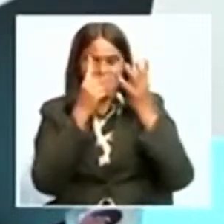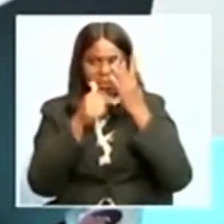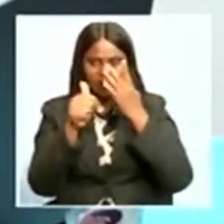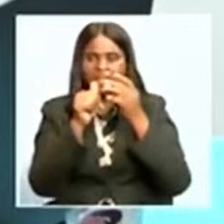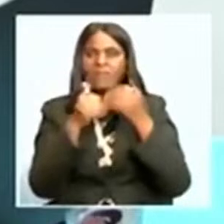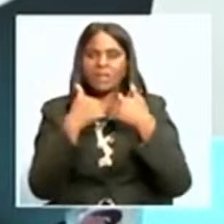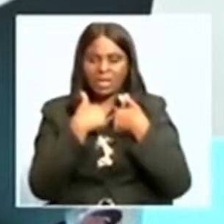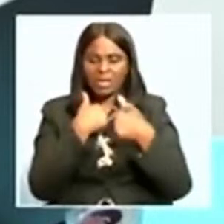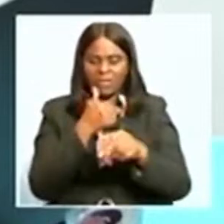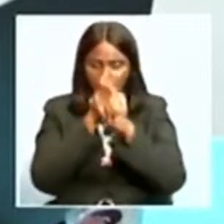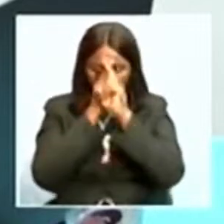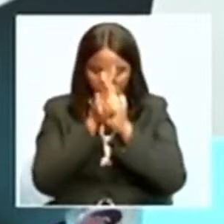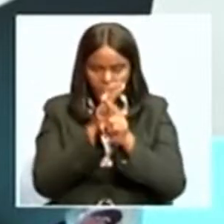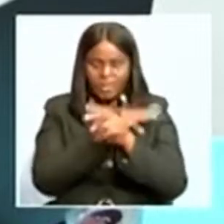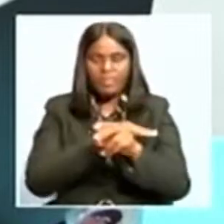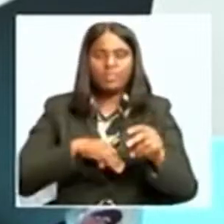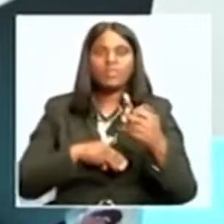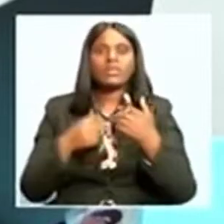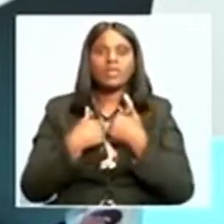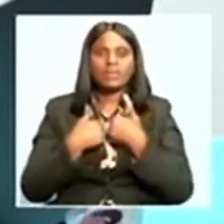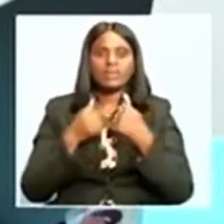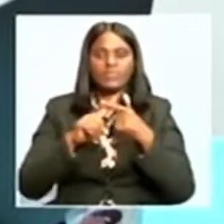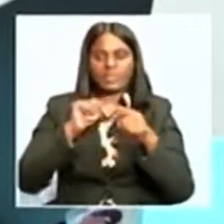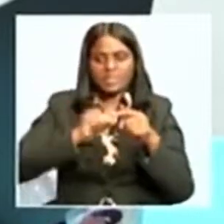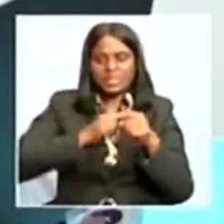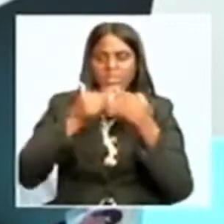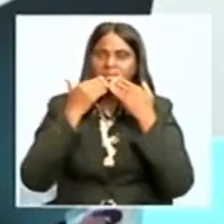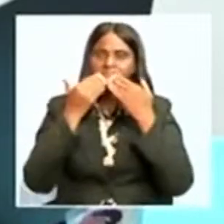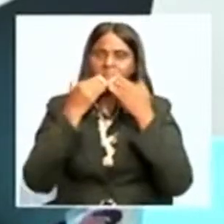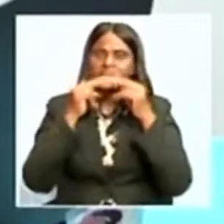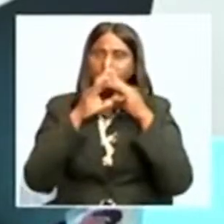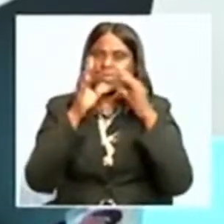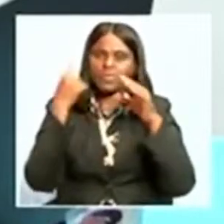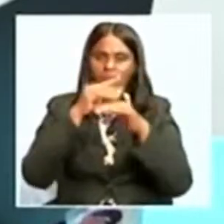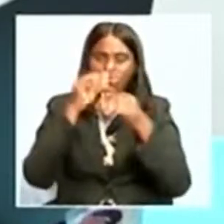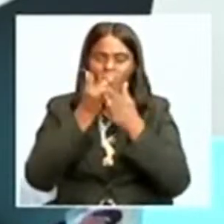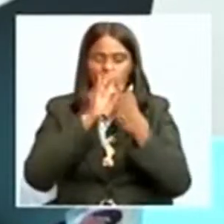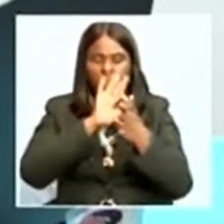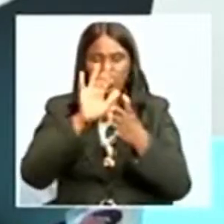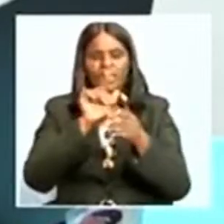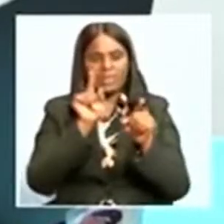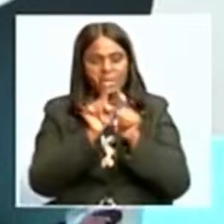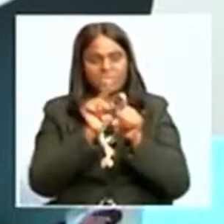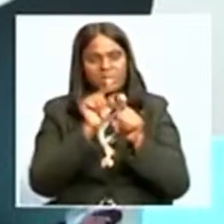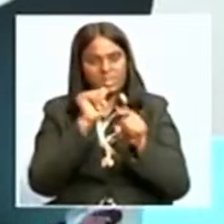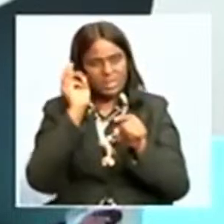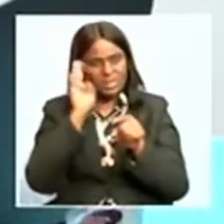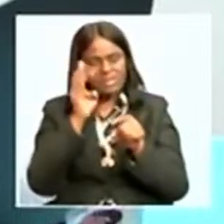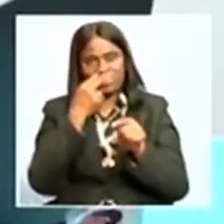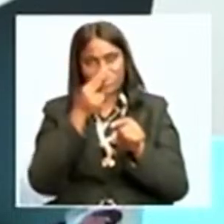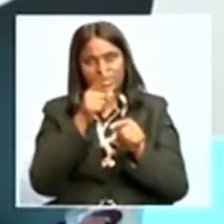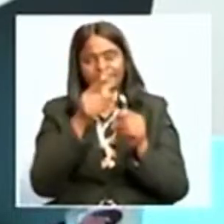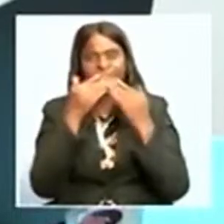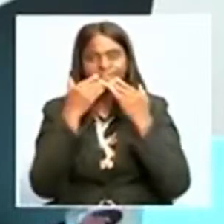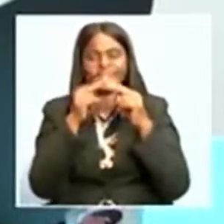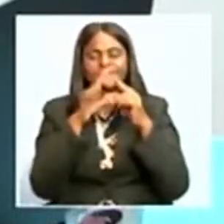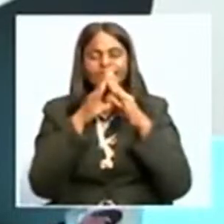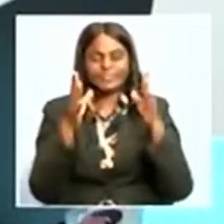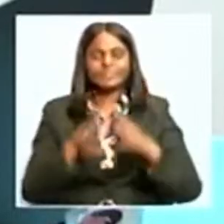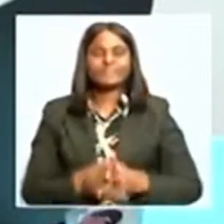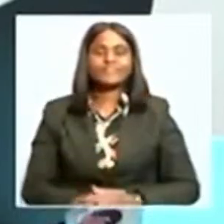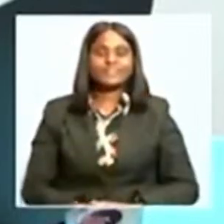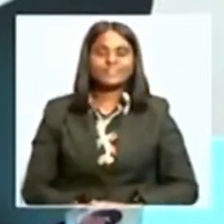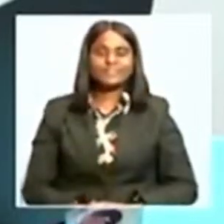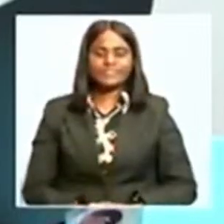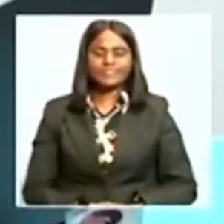Honorable Member has raised. But we're thankful for that concern, and we will definitely look into it. Thank you so much.